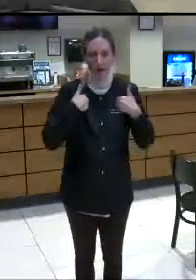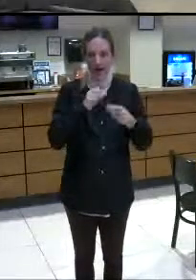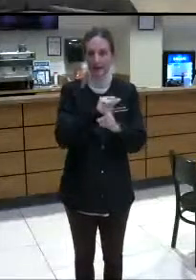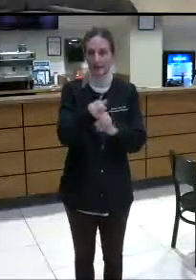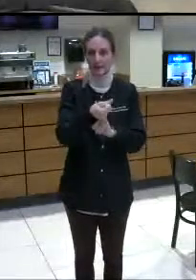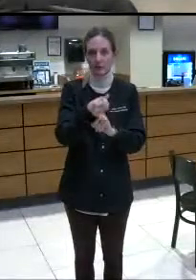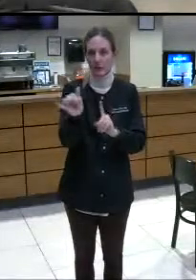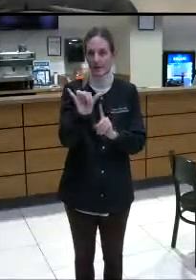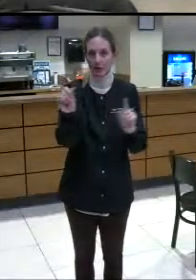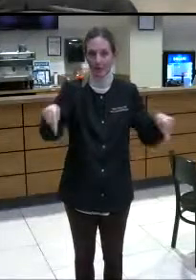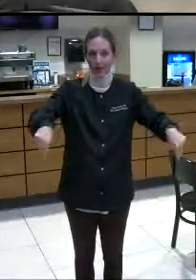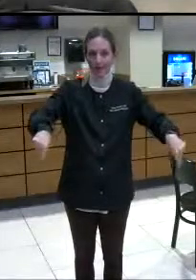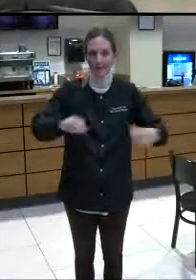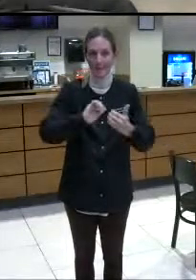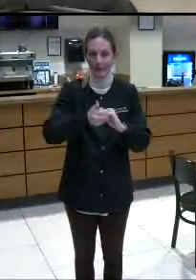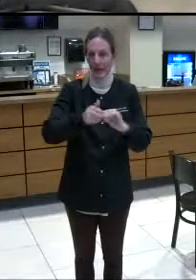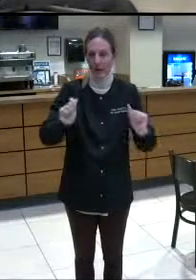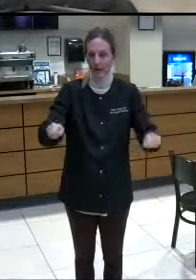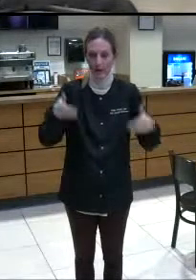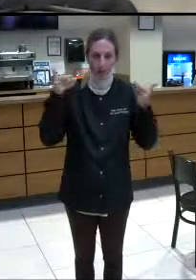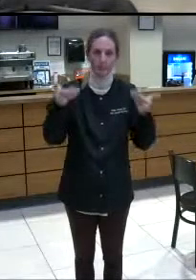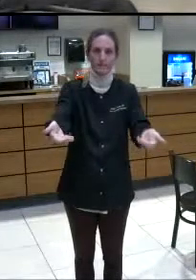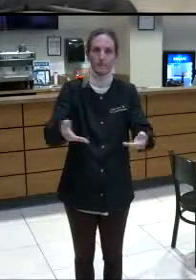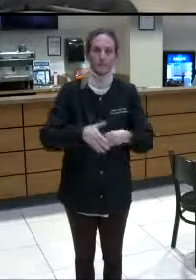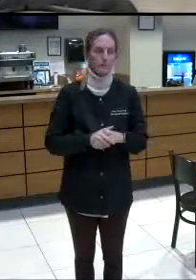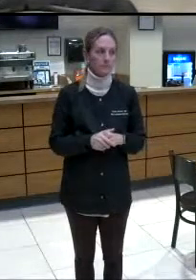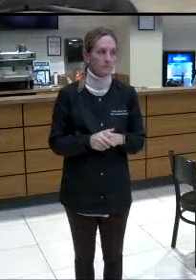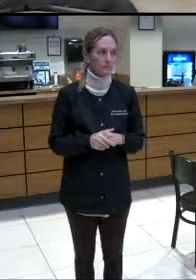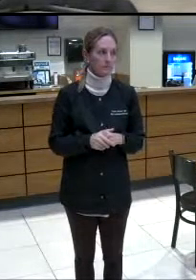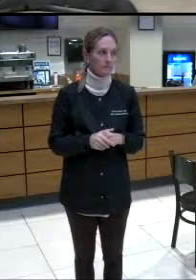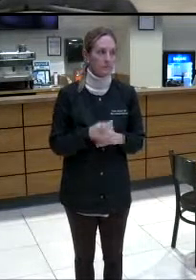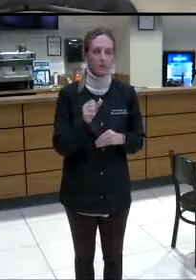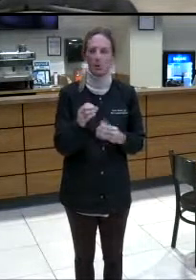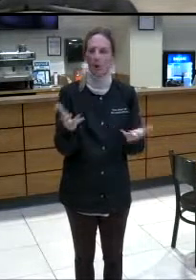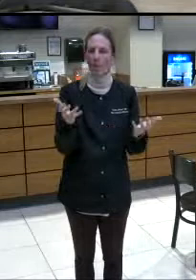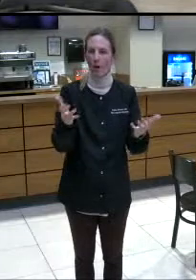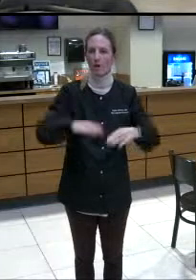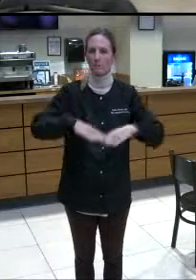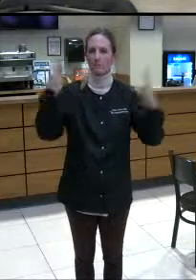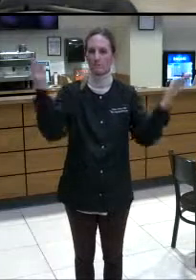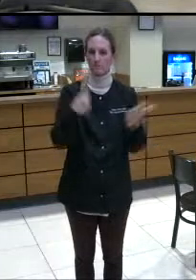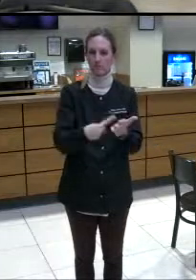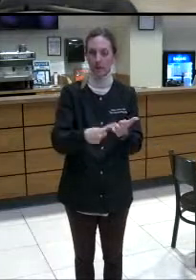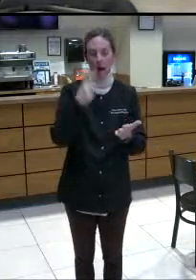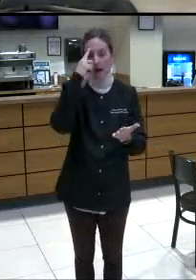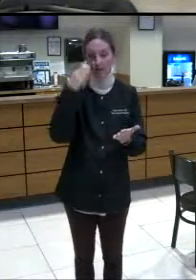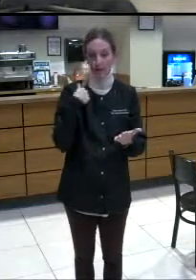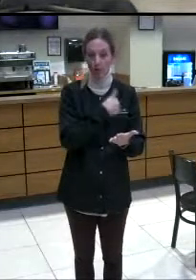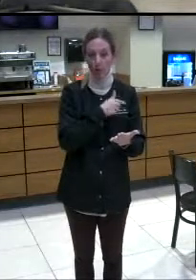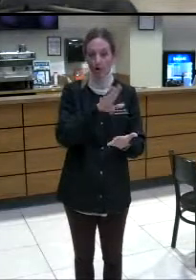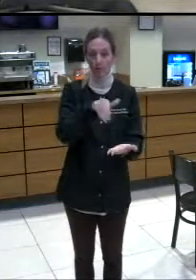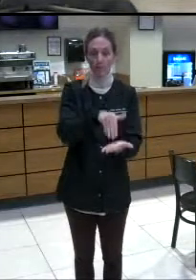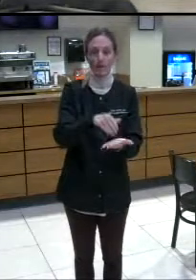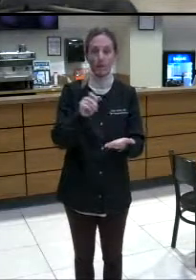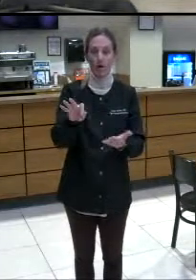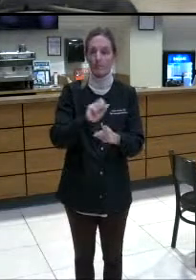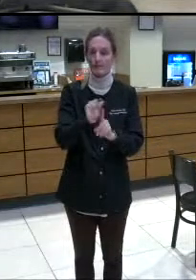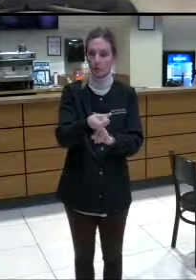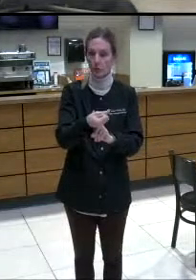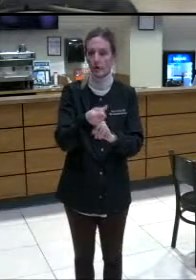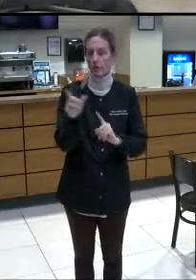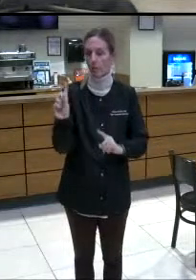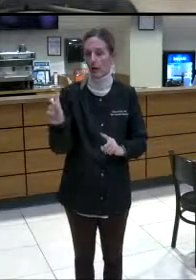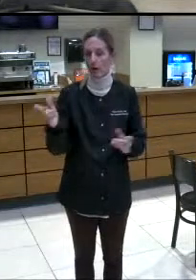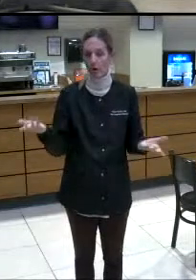situation like this, how do we go forward with it? I would want us to discuss that. I think we're in the middle of a situation. I feel like I'm in the middle of a situation